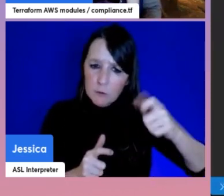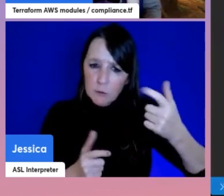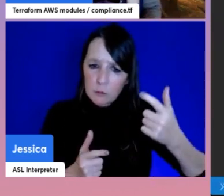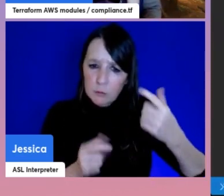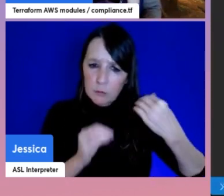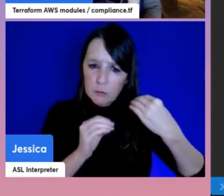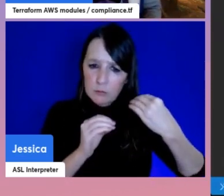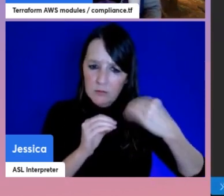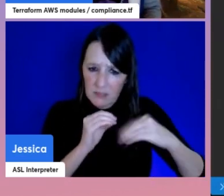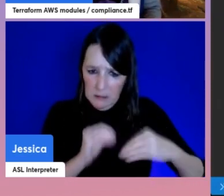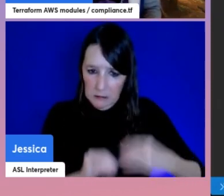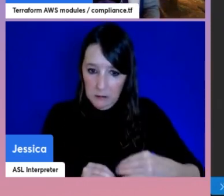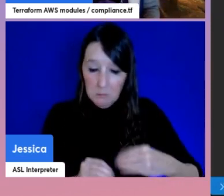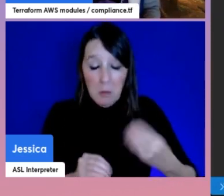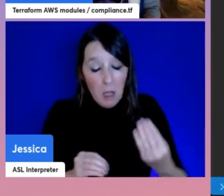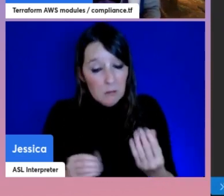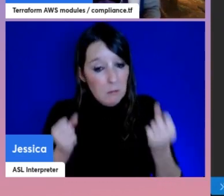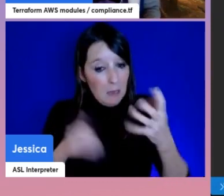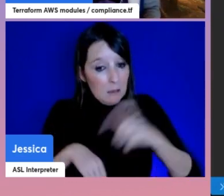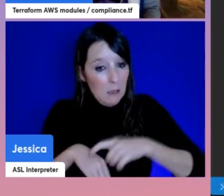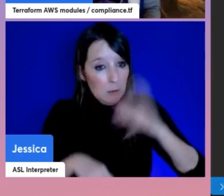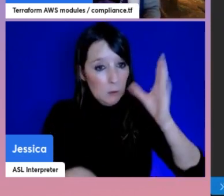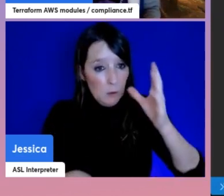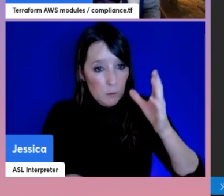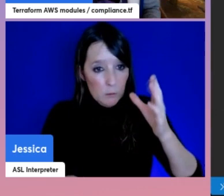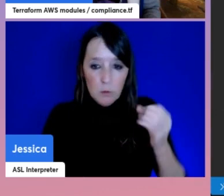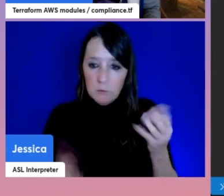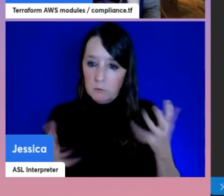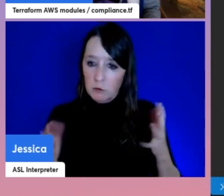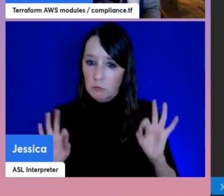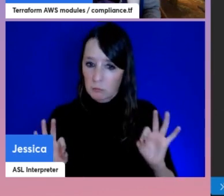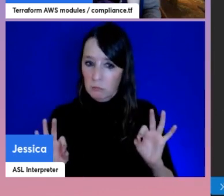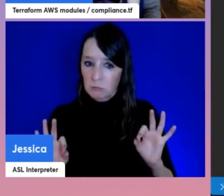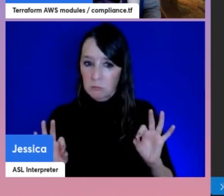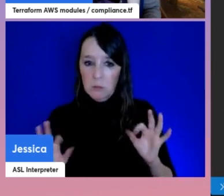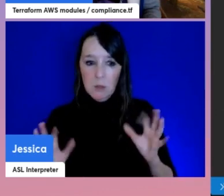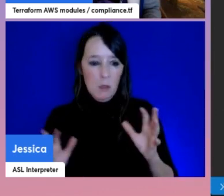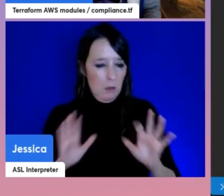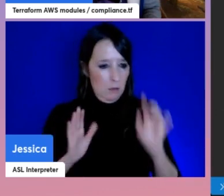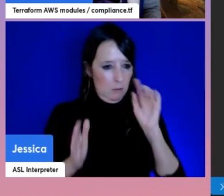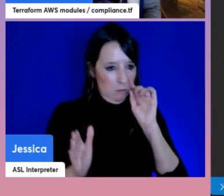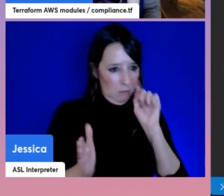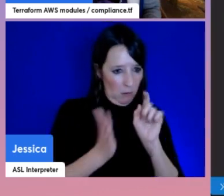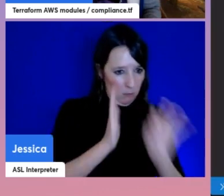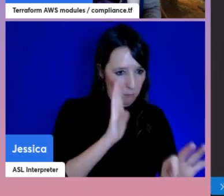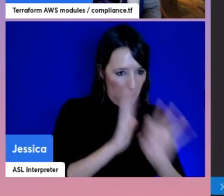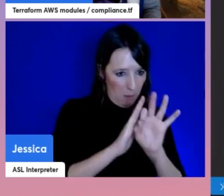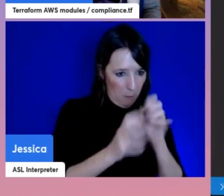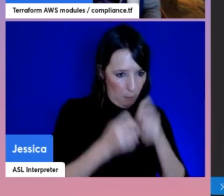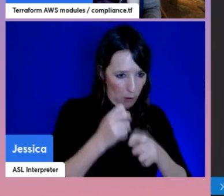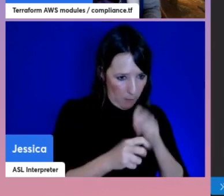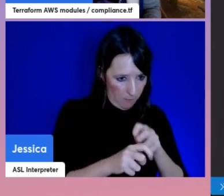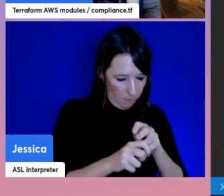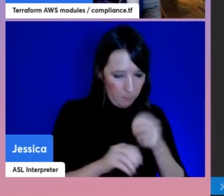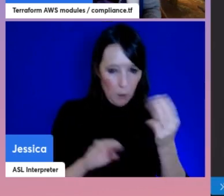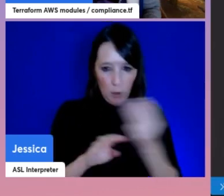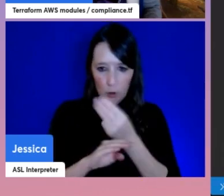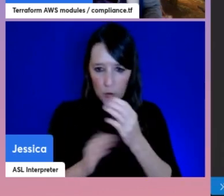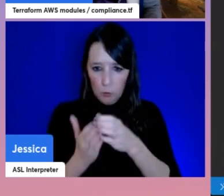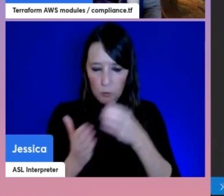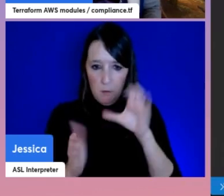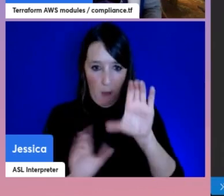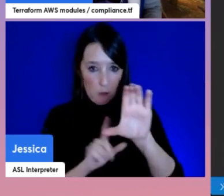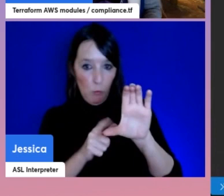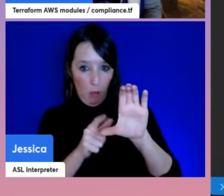these things. So that's what you did, right? You found problem, you used module, which is open source